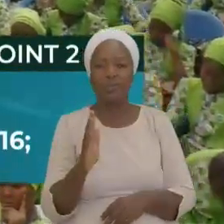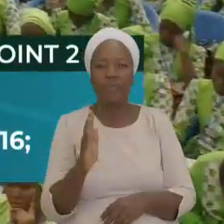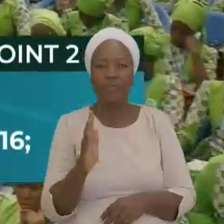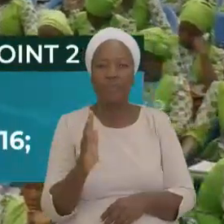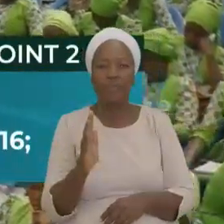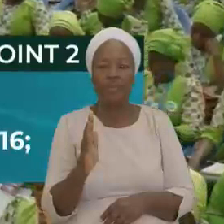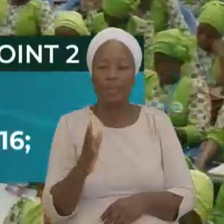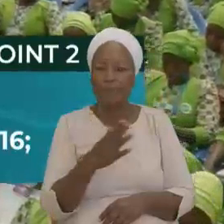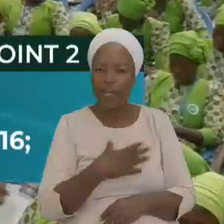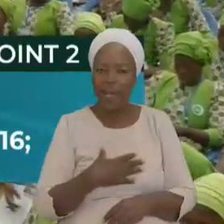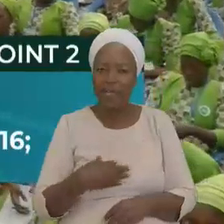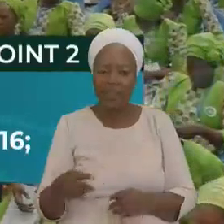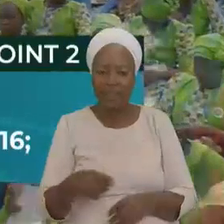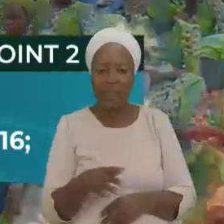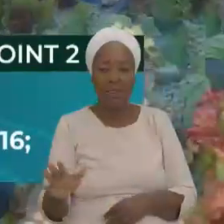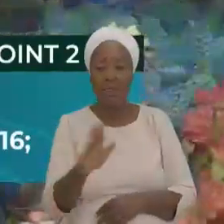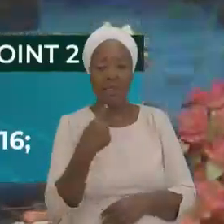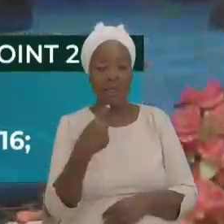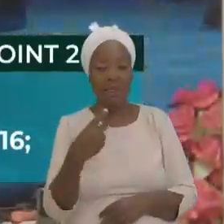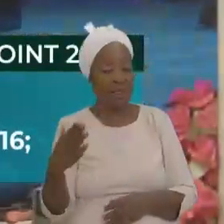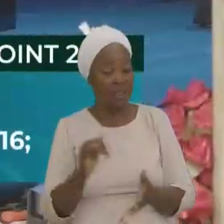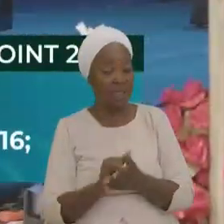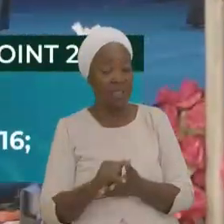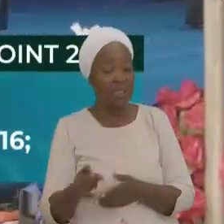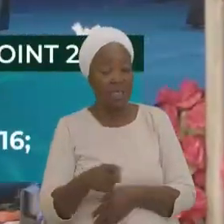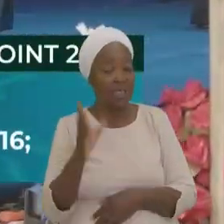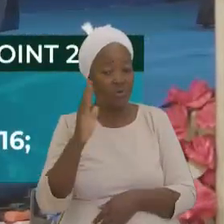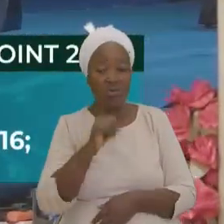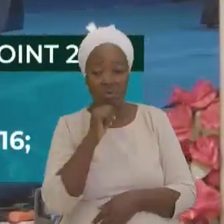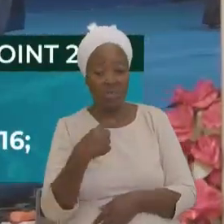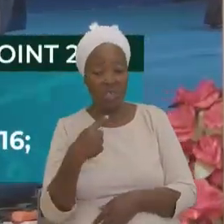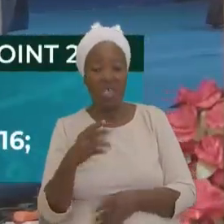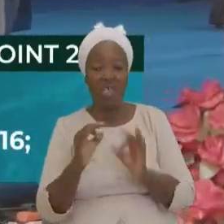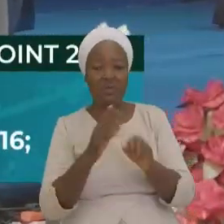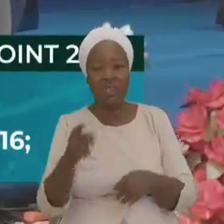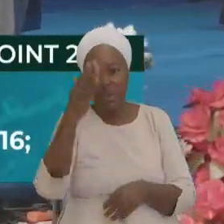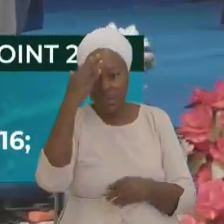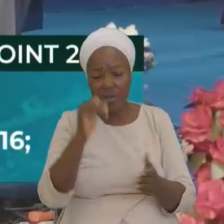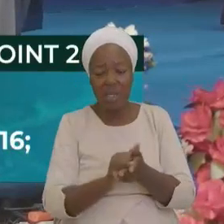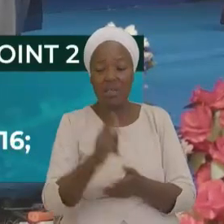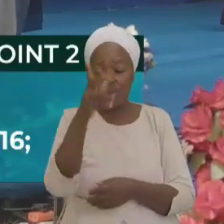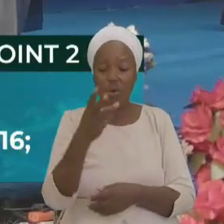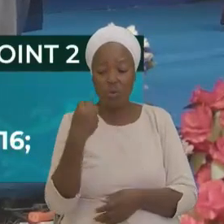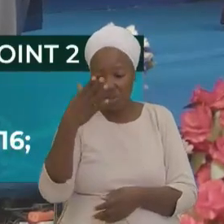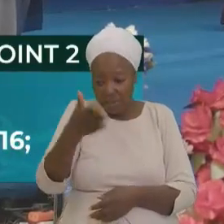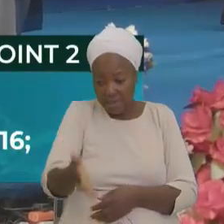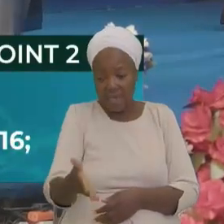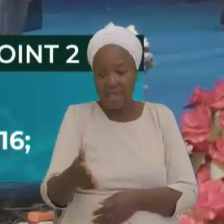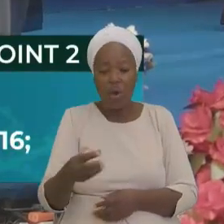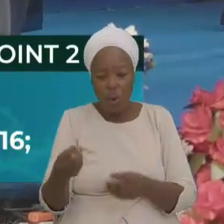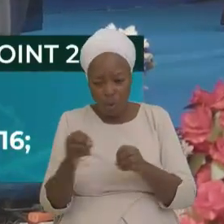and they say things they will not say if they knew that God was there